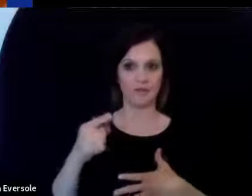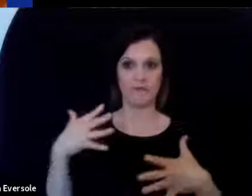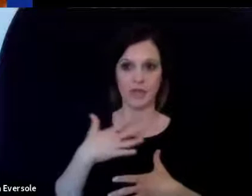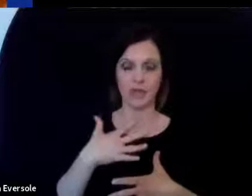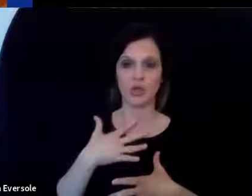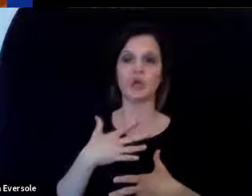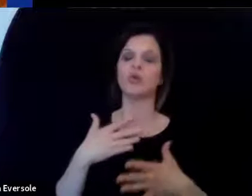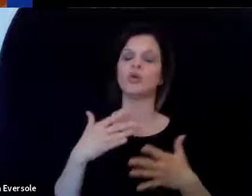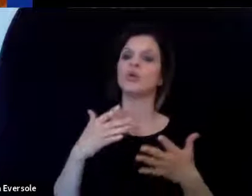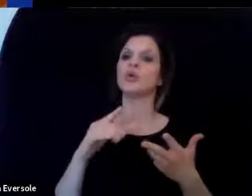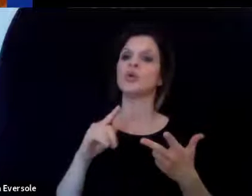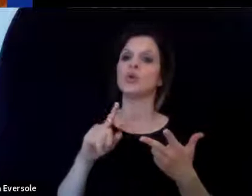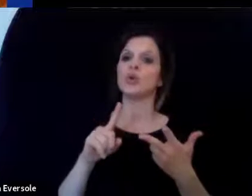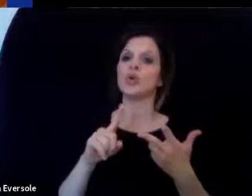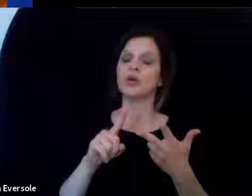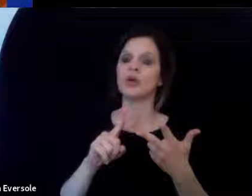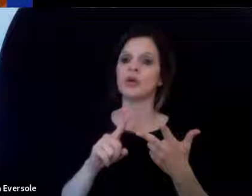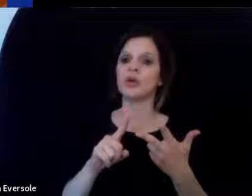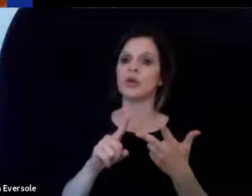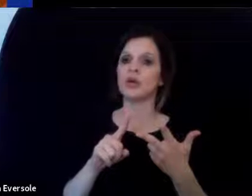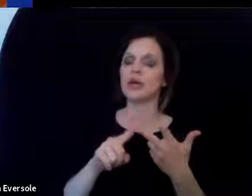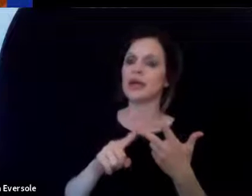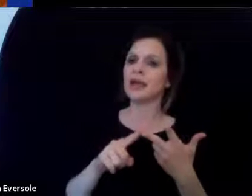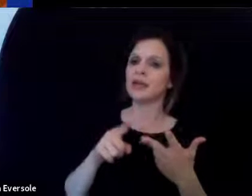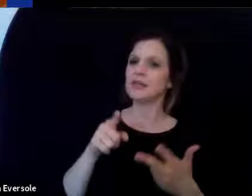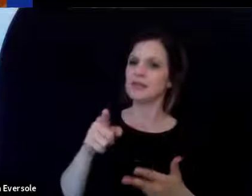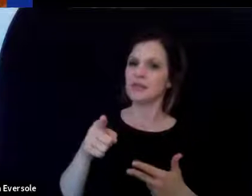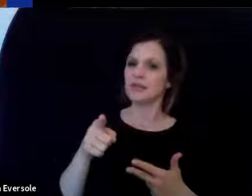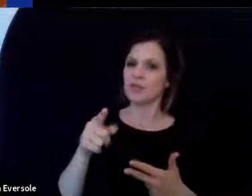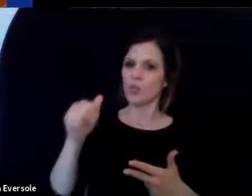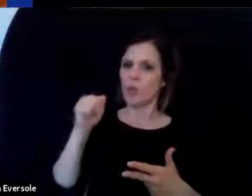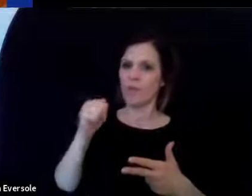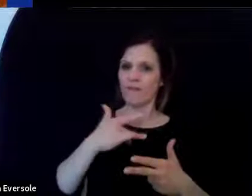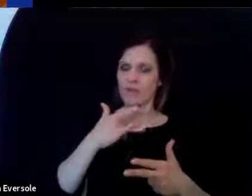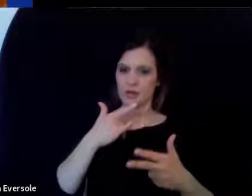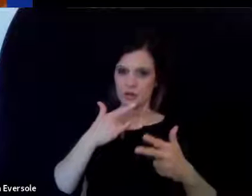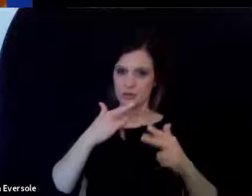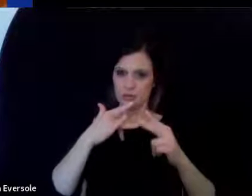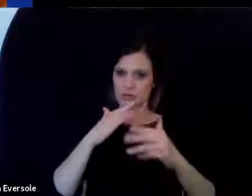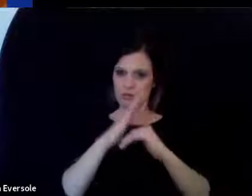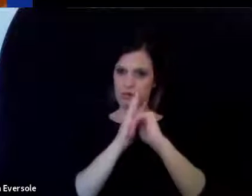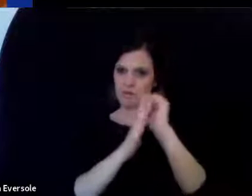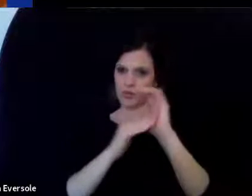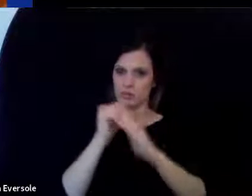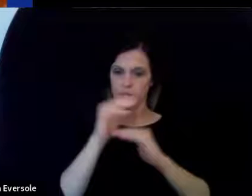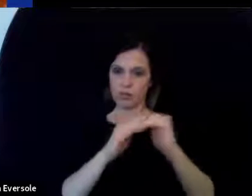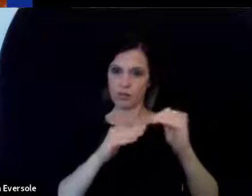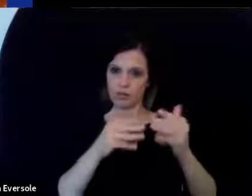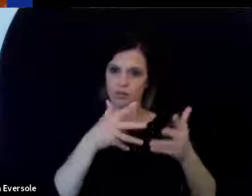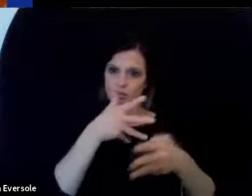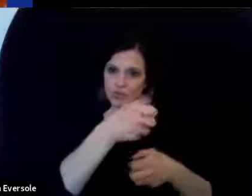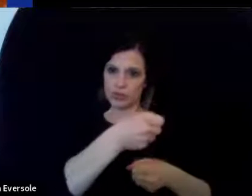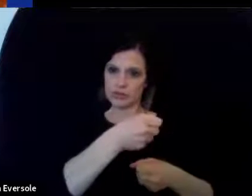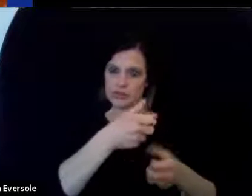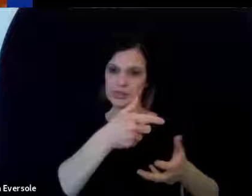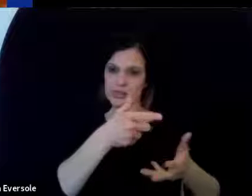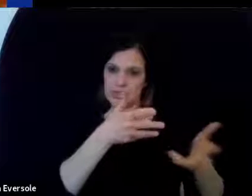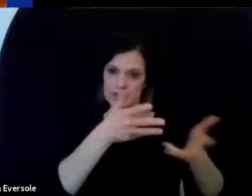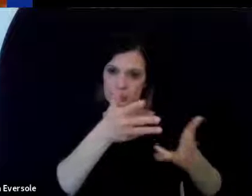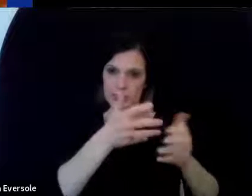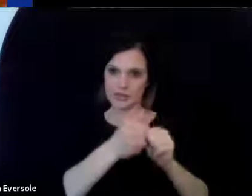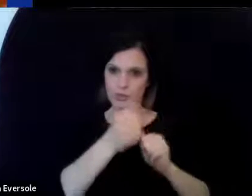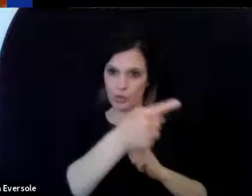the primary communication partner for them to feel comfortable interacting with you and trusting you. So give